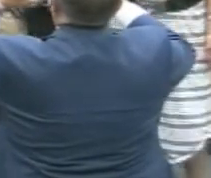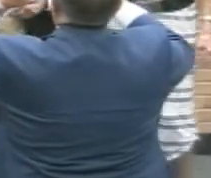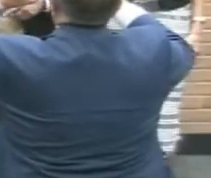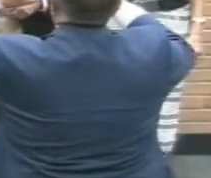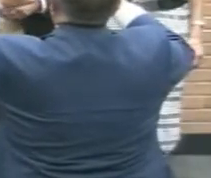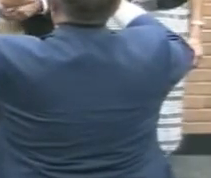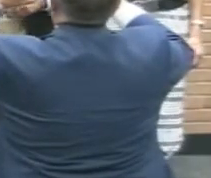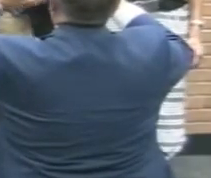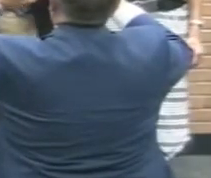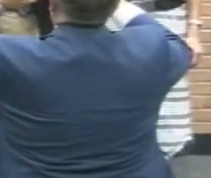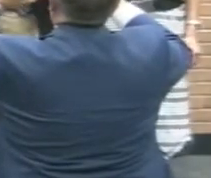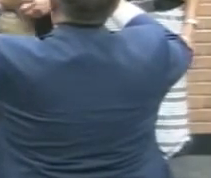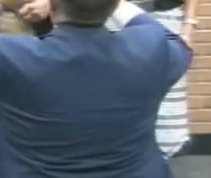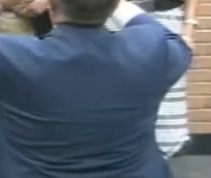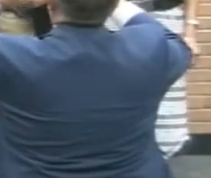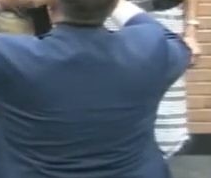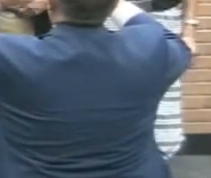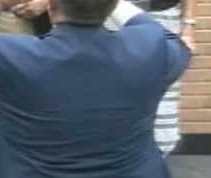Sorry, Jim.